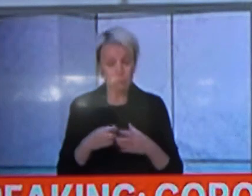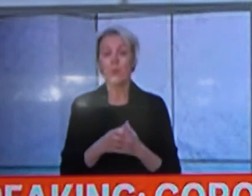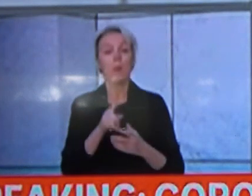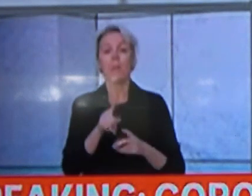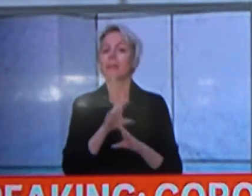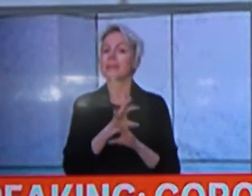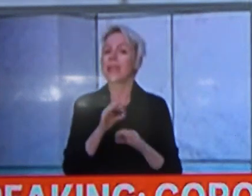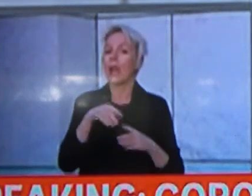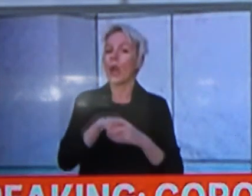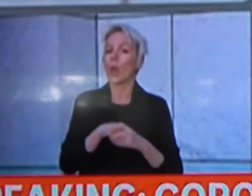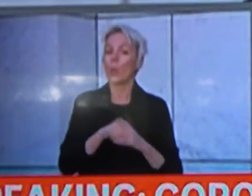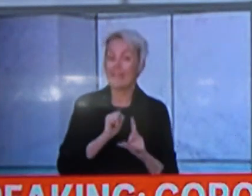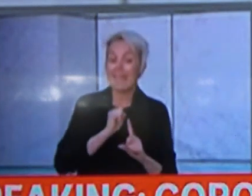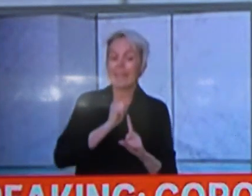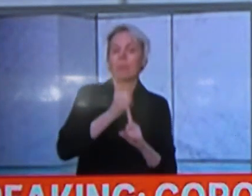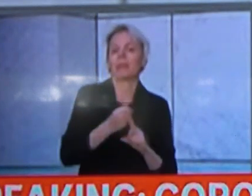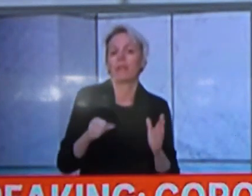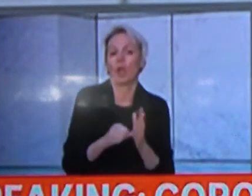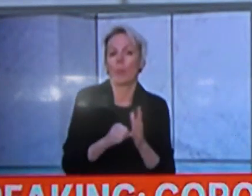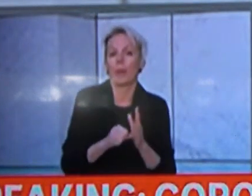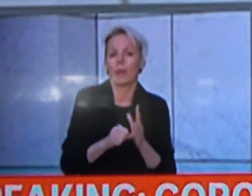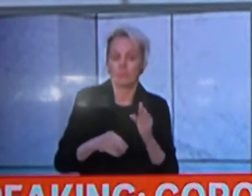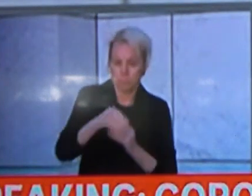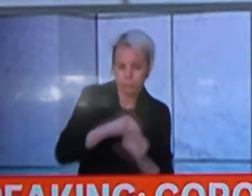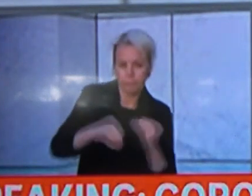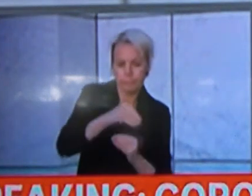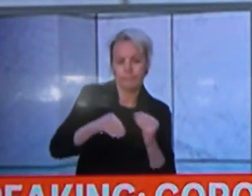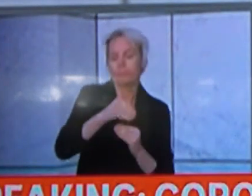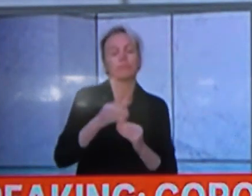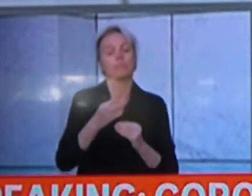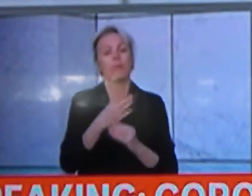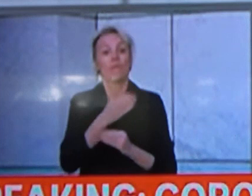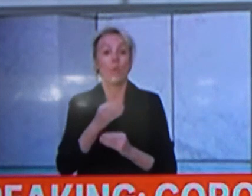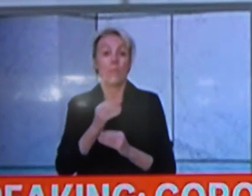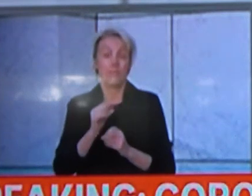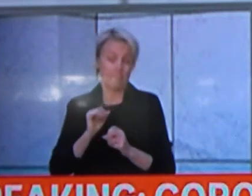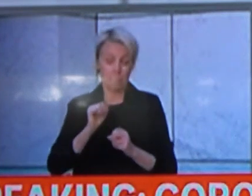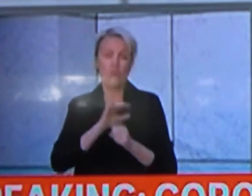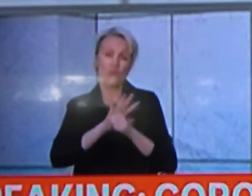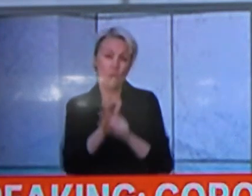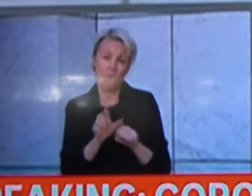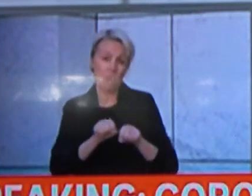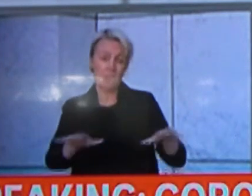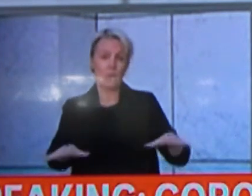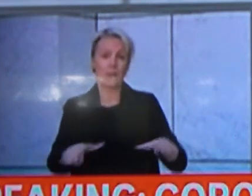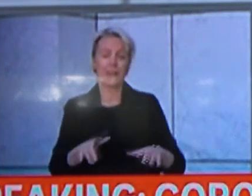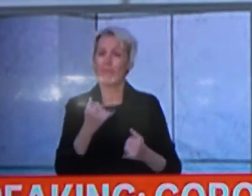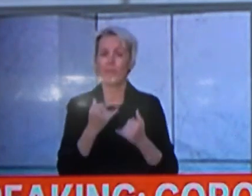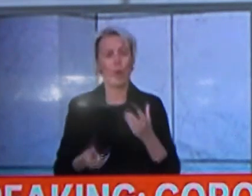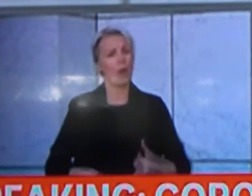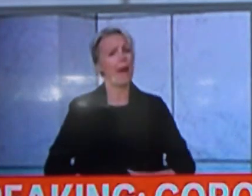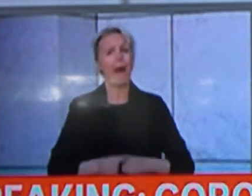impact on economic activity as a result of the coronavirus, which Treasury obviously say is very hard to